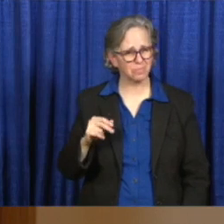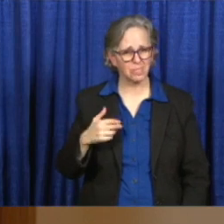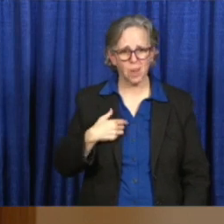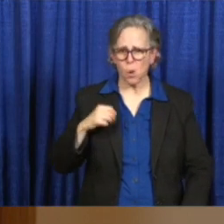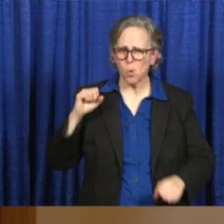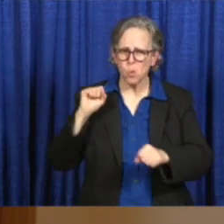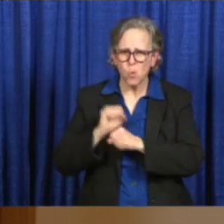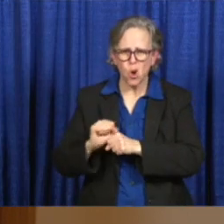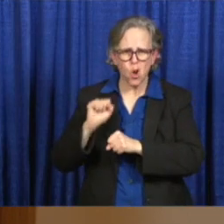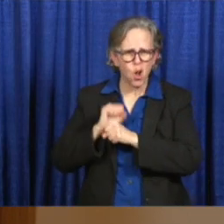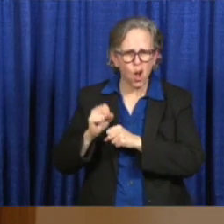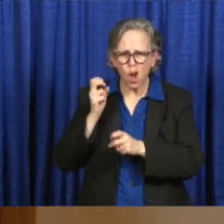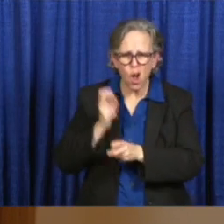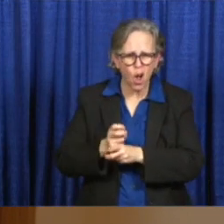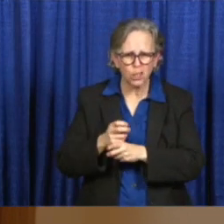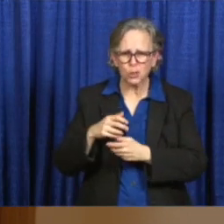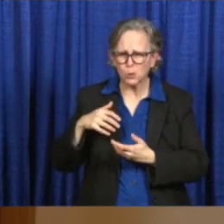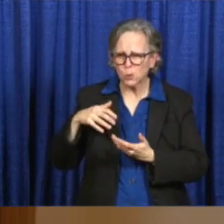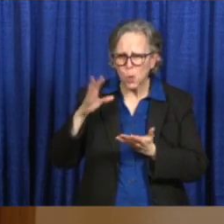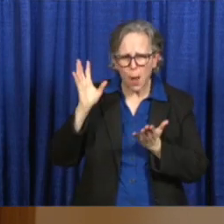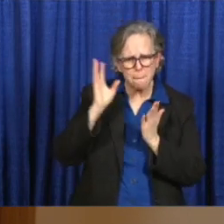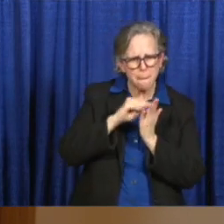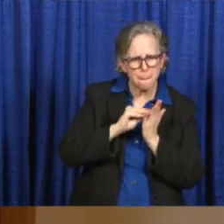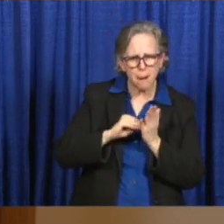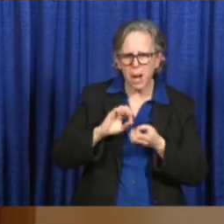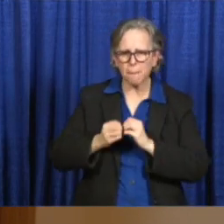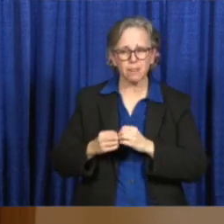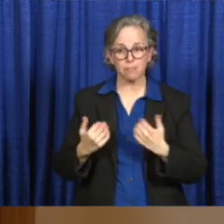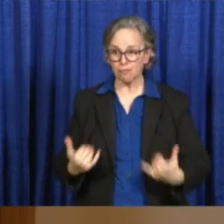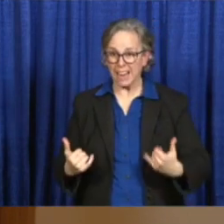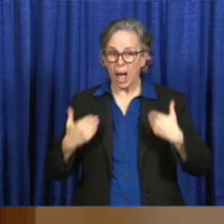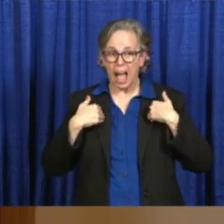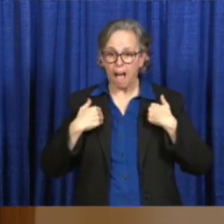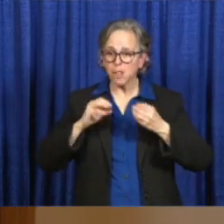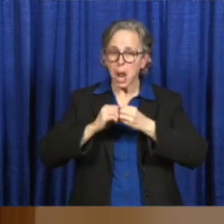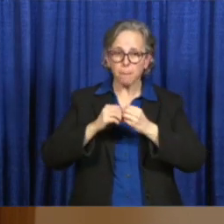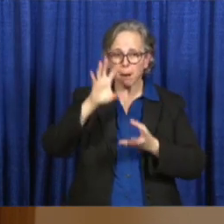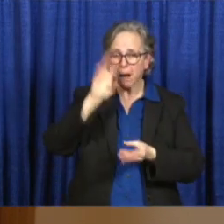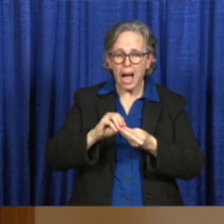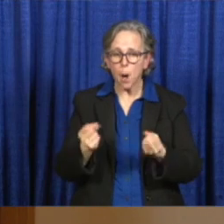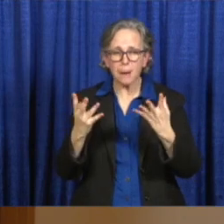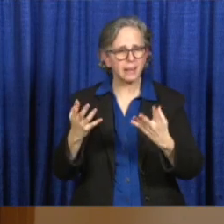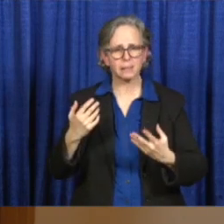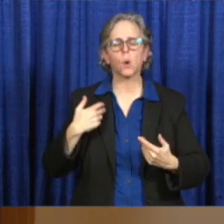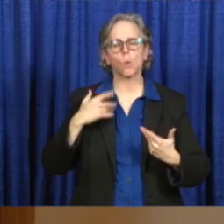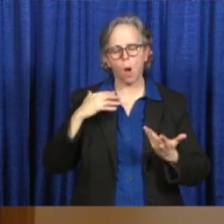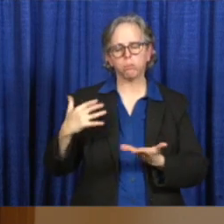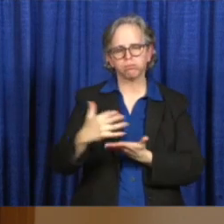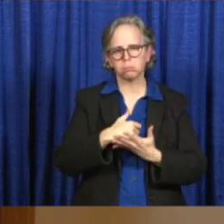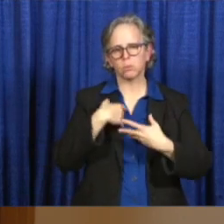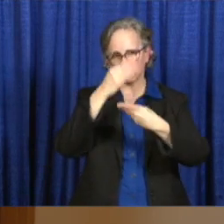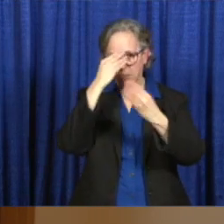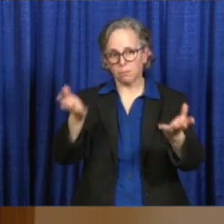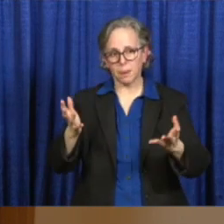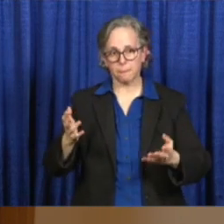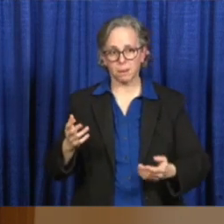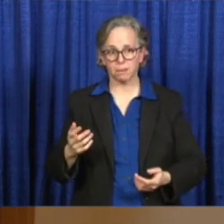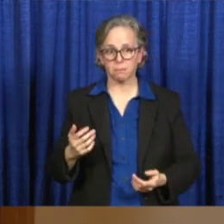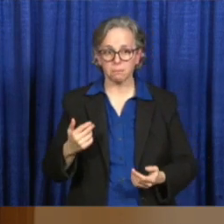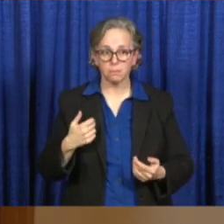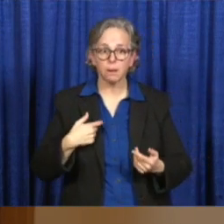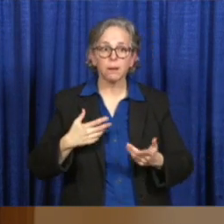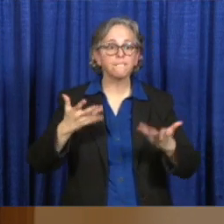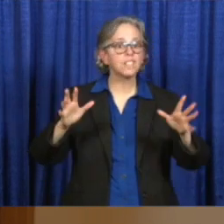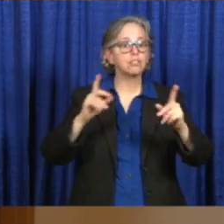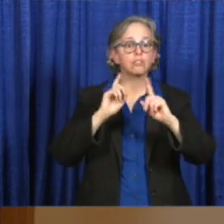on that because I have seen some. I don't have them with me. I'm very excited. We did talk to Abbott today. They have some technology